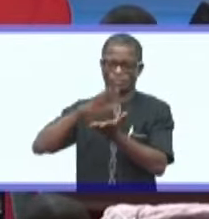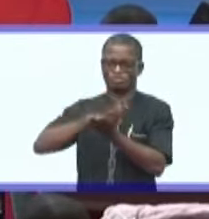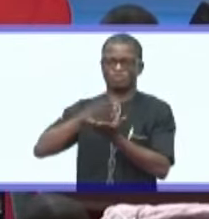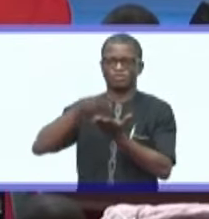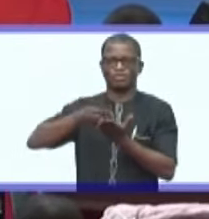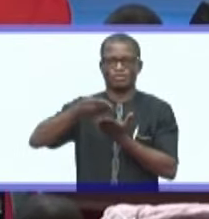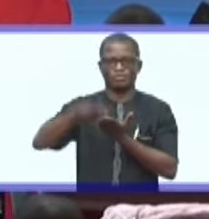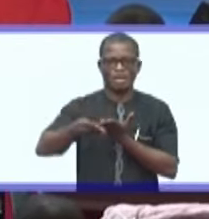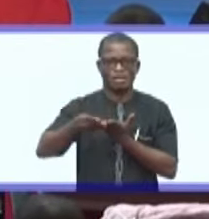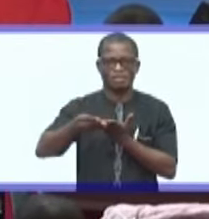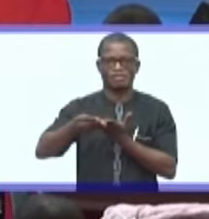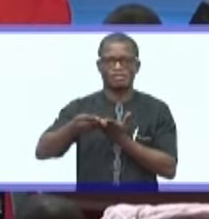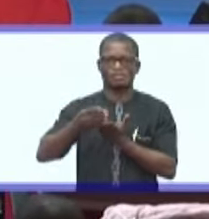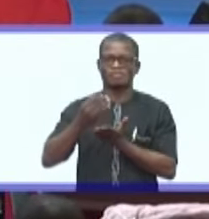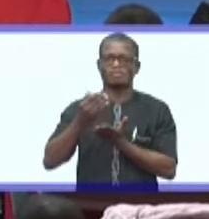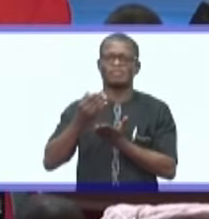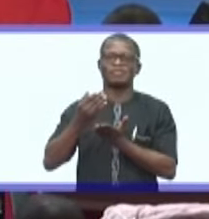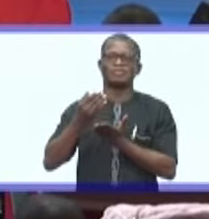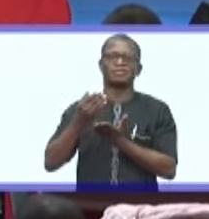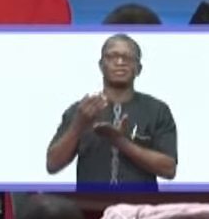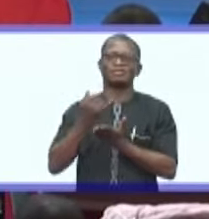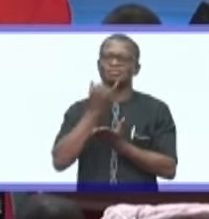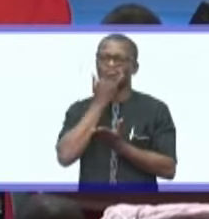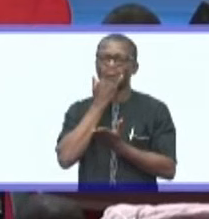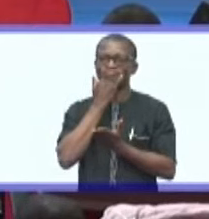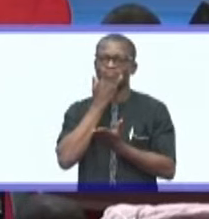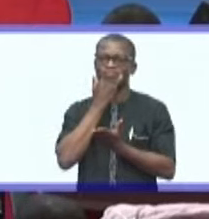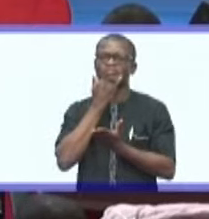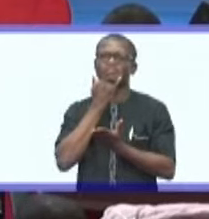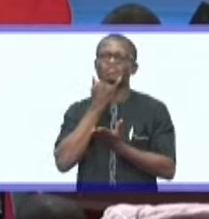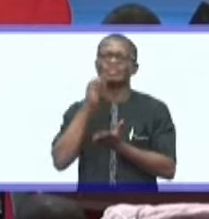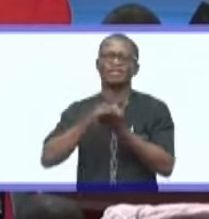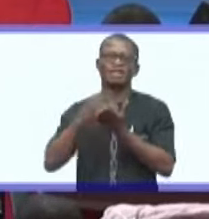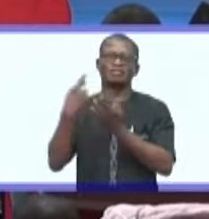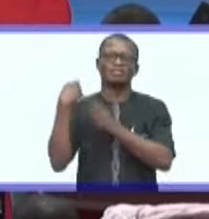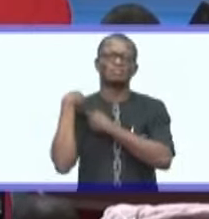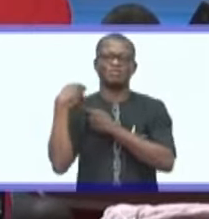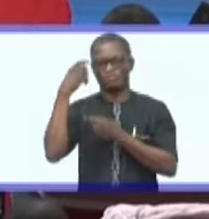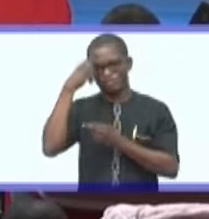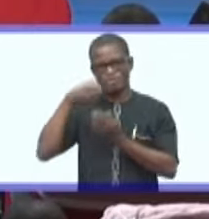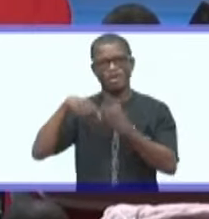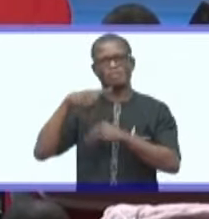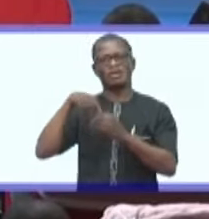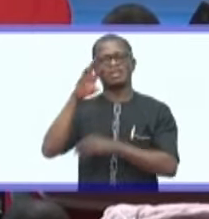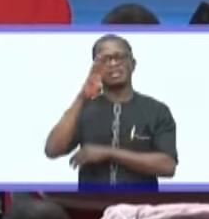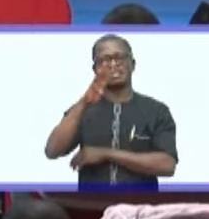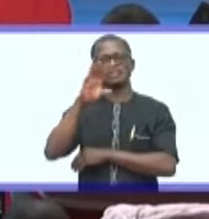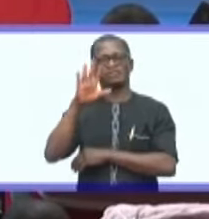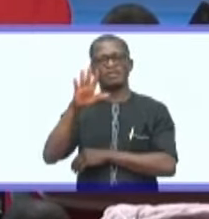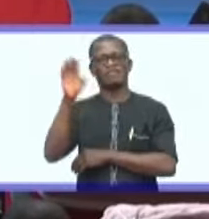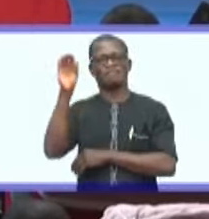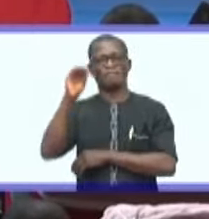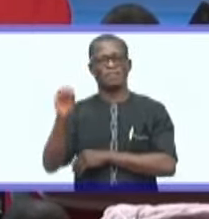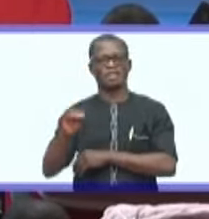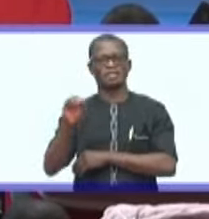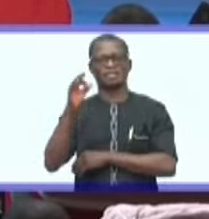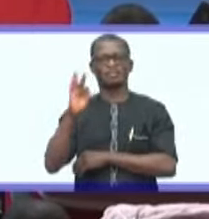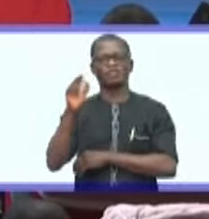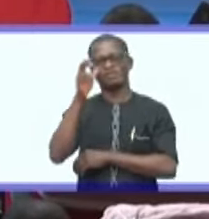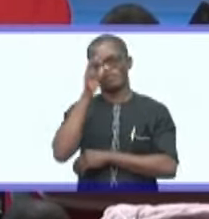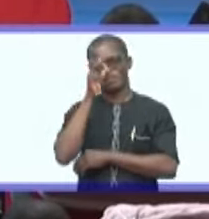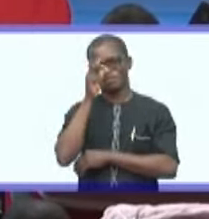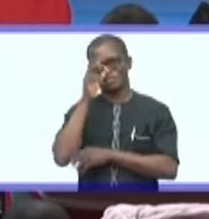procurement or inefficient procurement is responsible for an estimated 65% of the quantum of